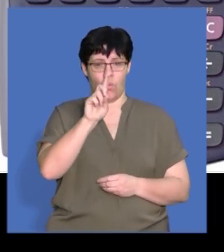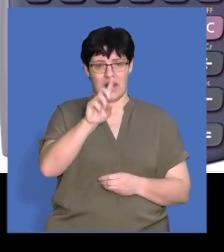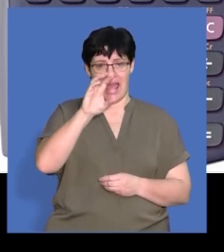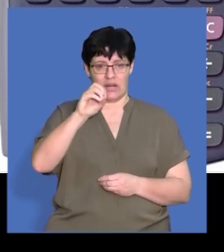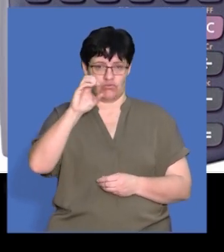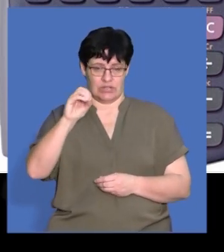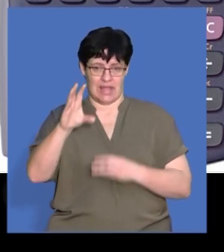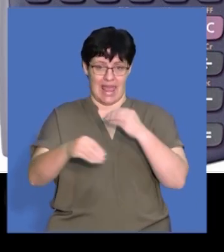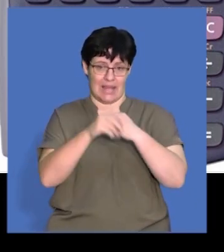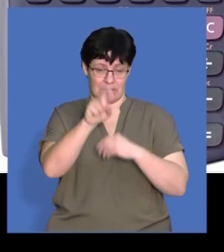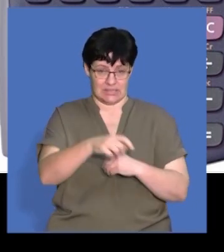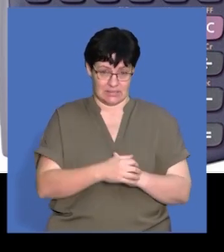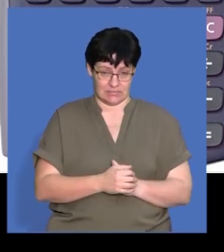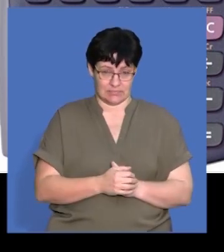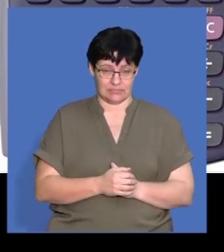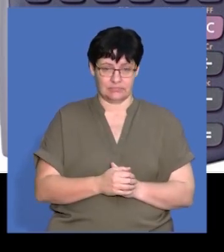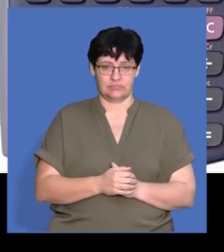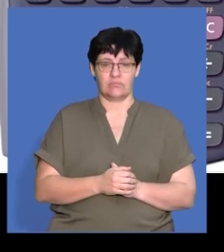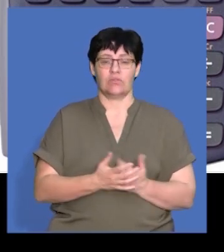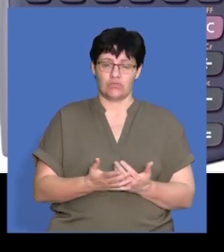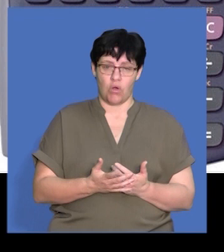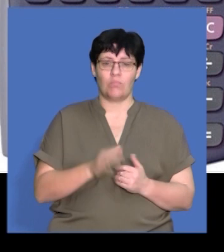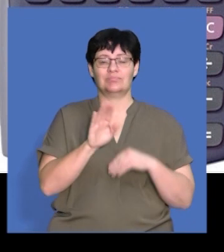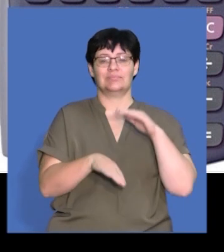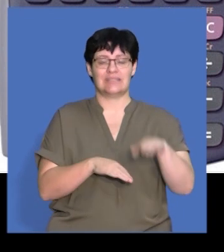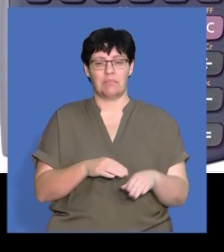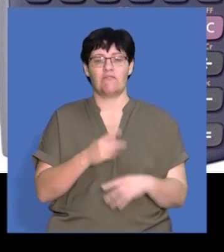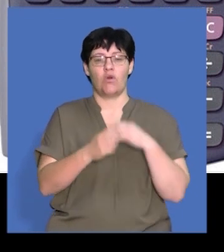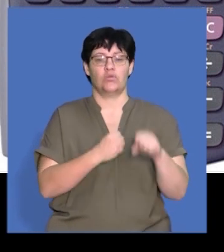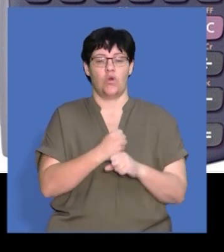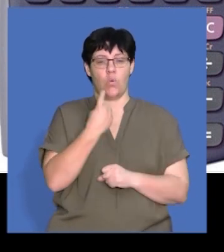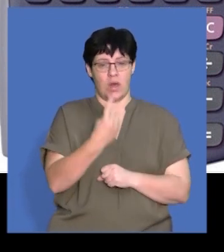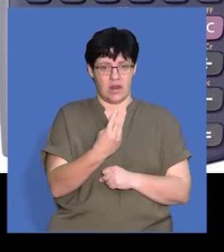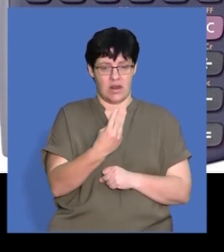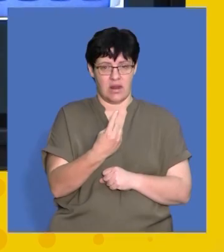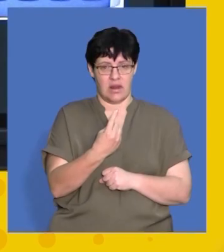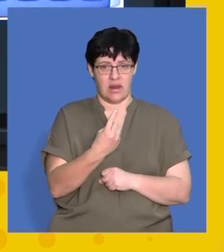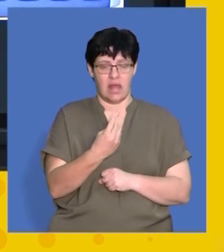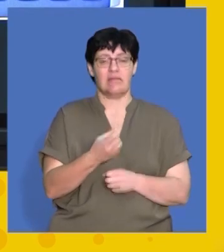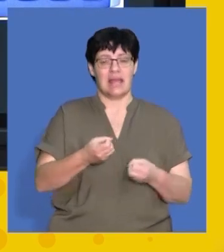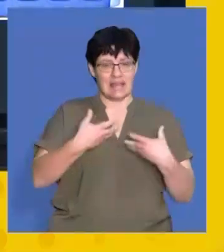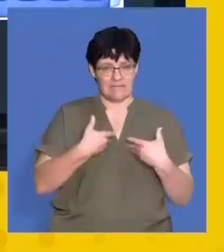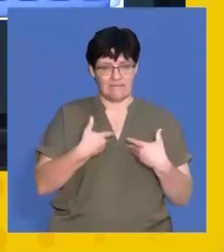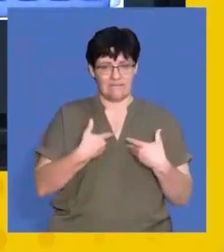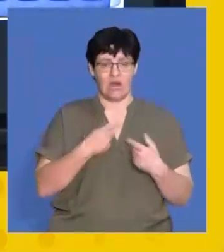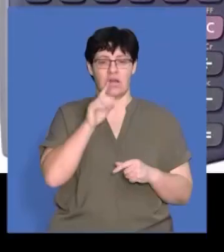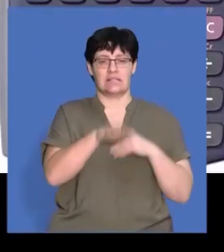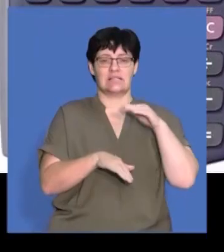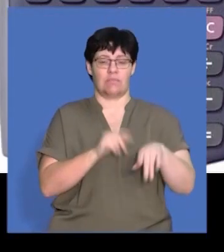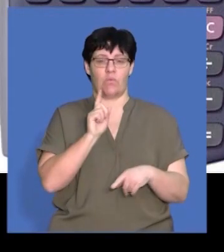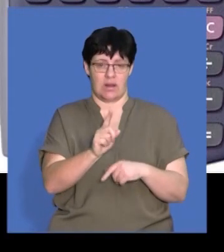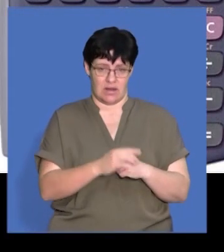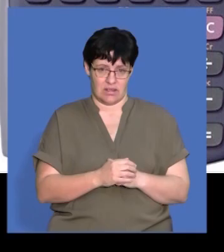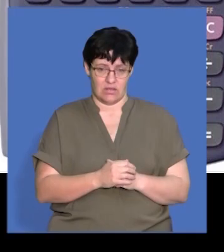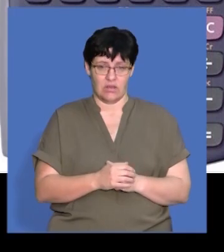303,100. So when I do the step like I did for year 1, it gives it to me actually in one step. So